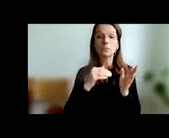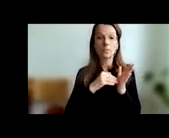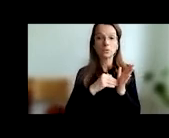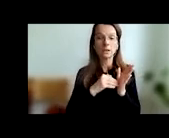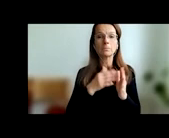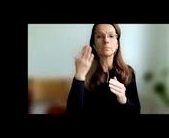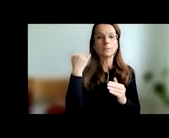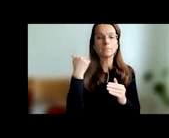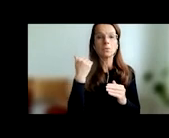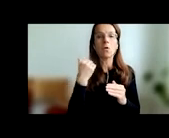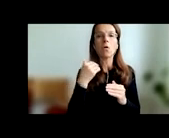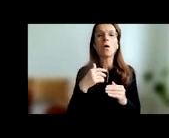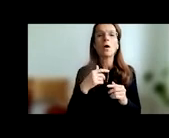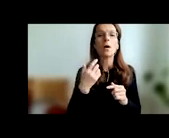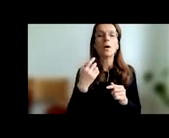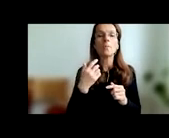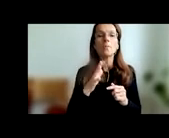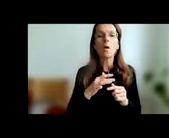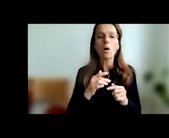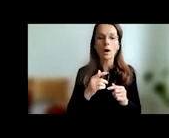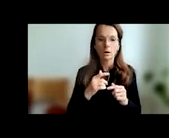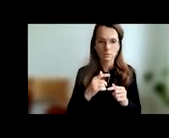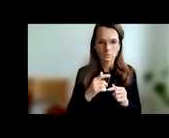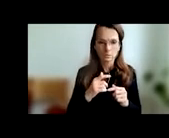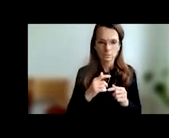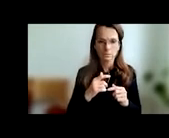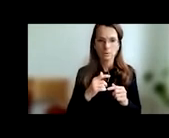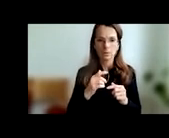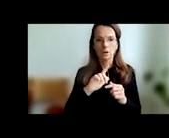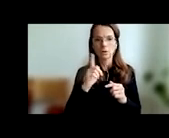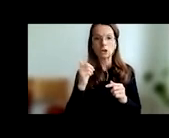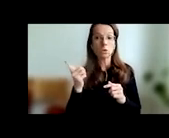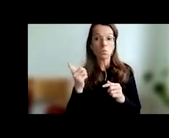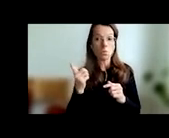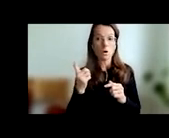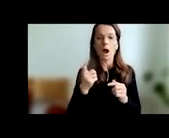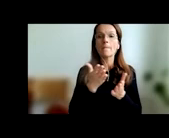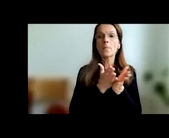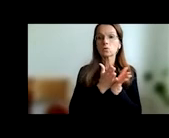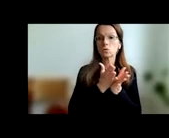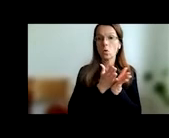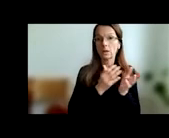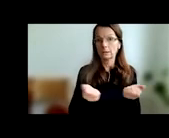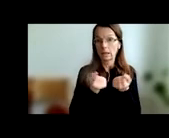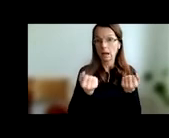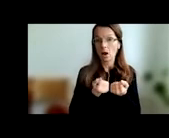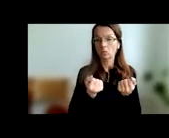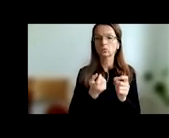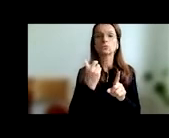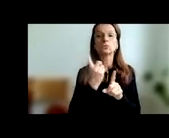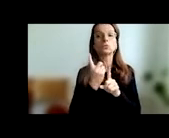the highest demand was for the